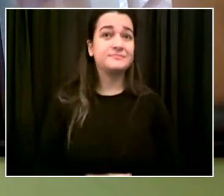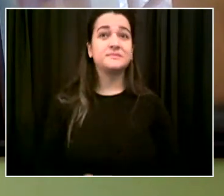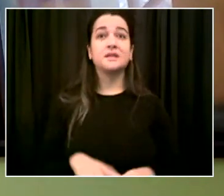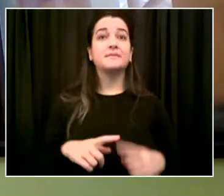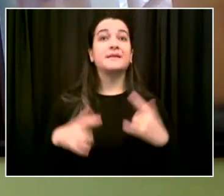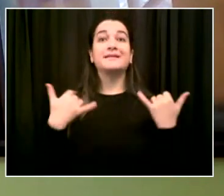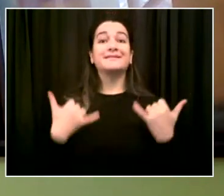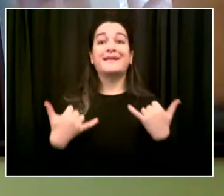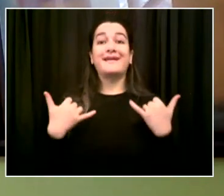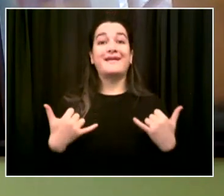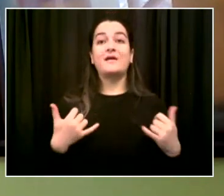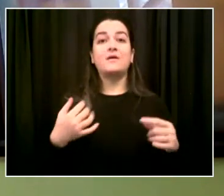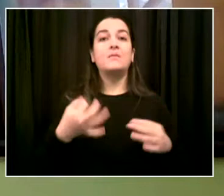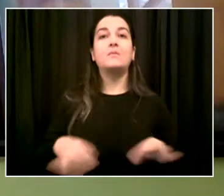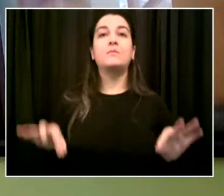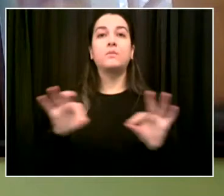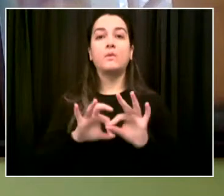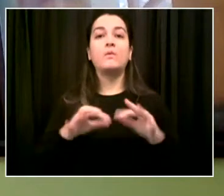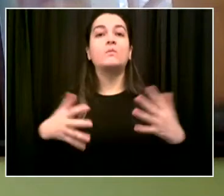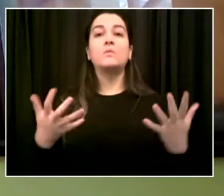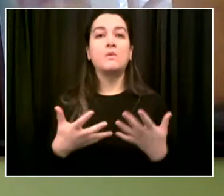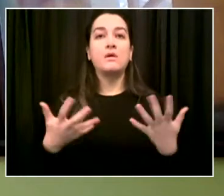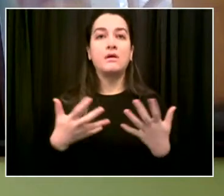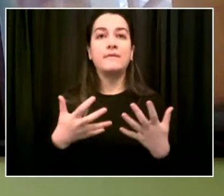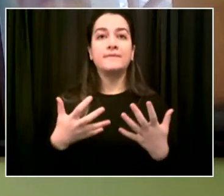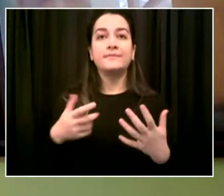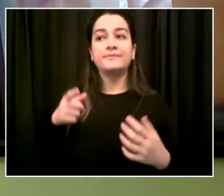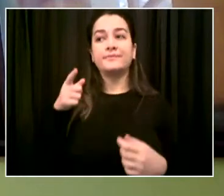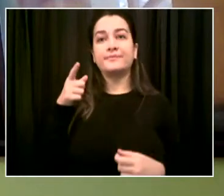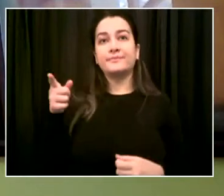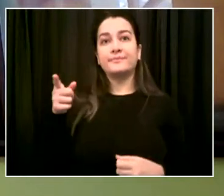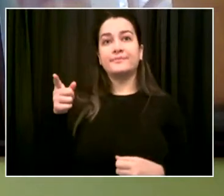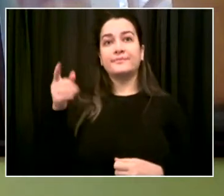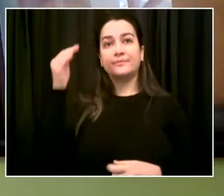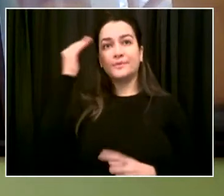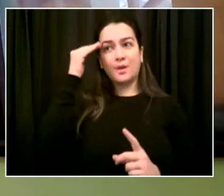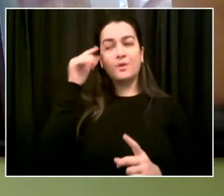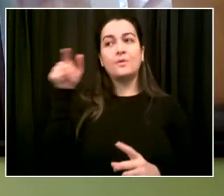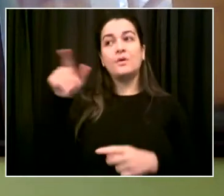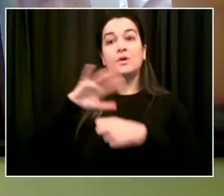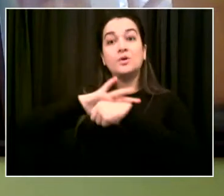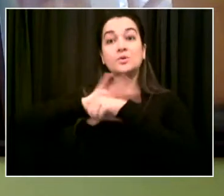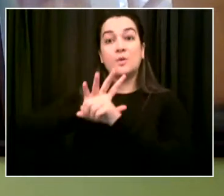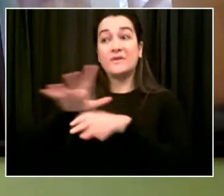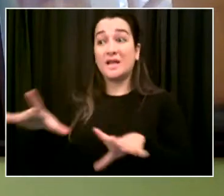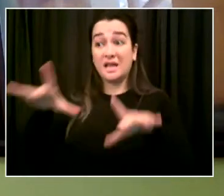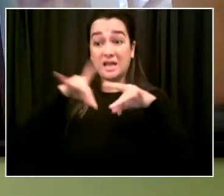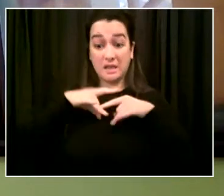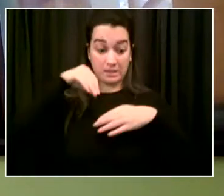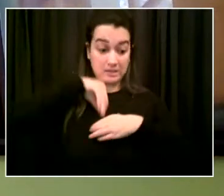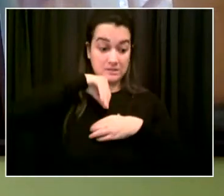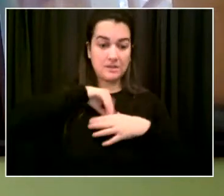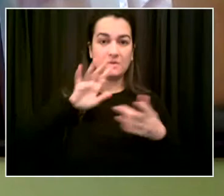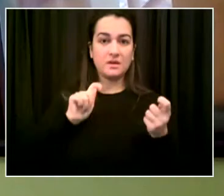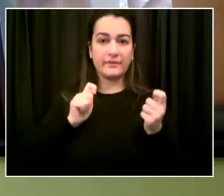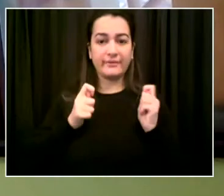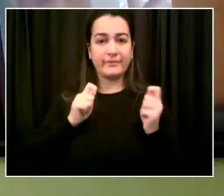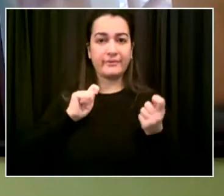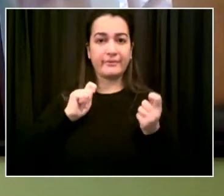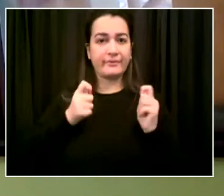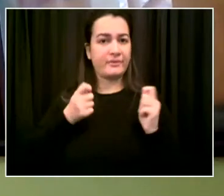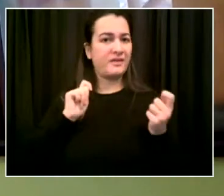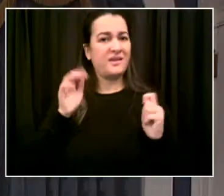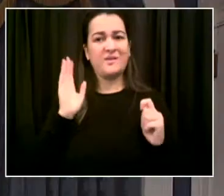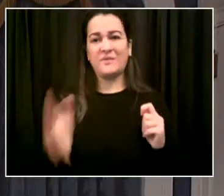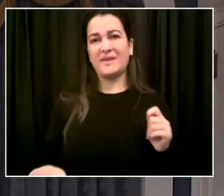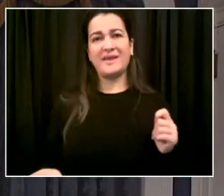the strains that's known, it could be a new variant. And so we need to act with that urgency to get vaccinated and to prevent infections.